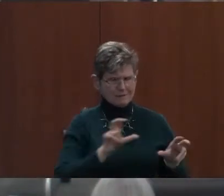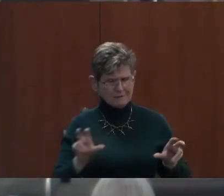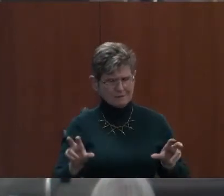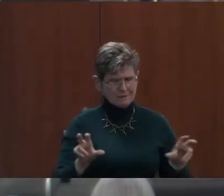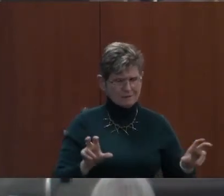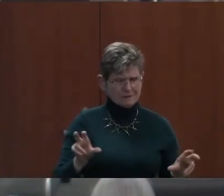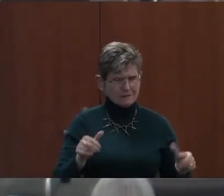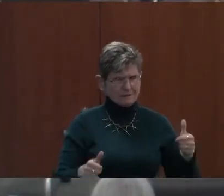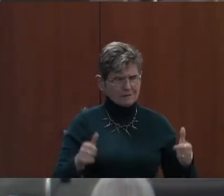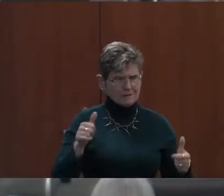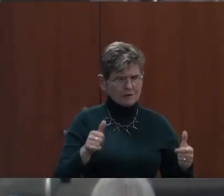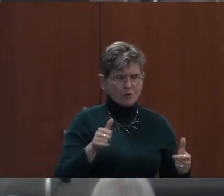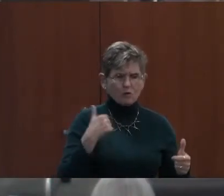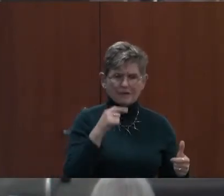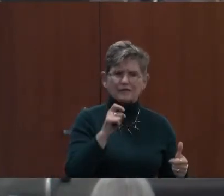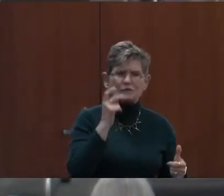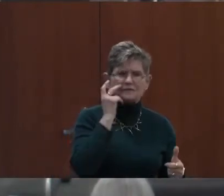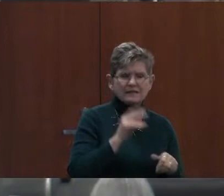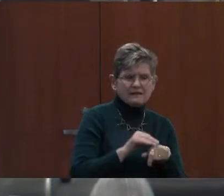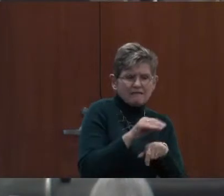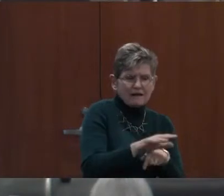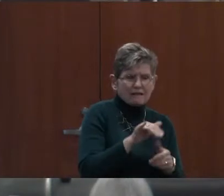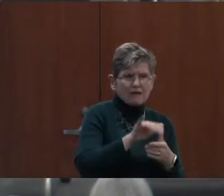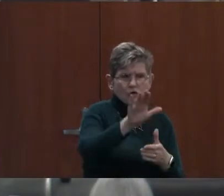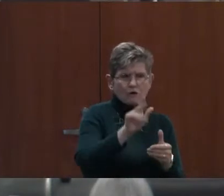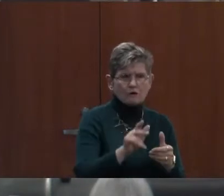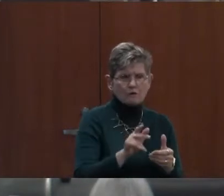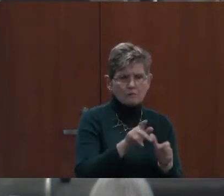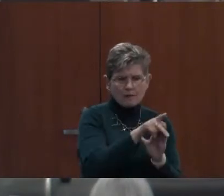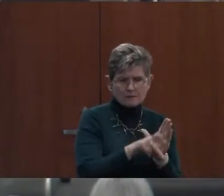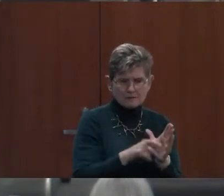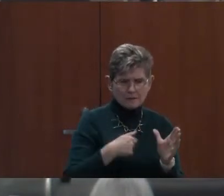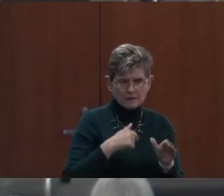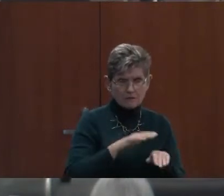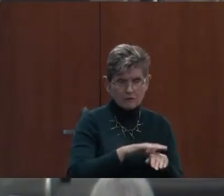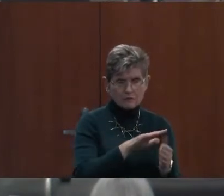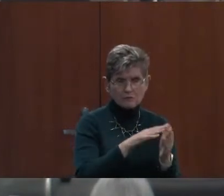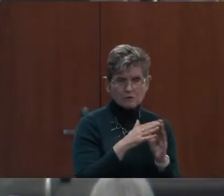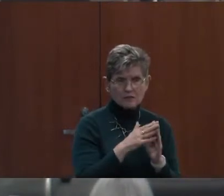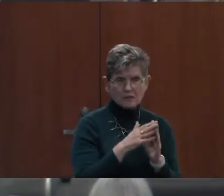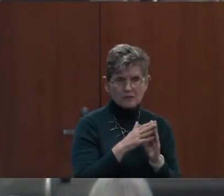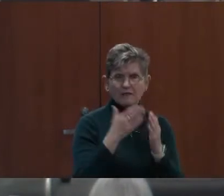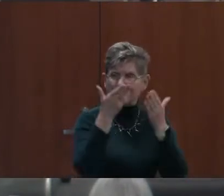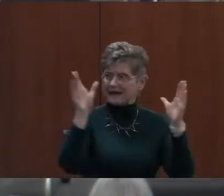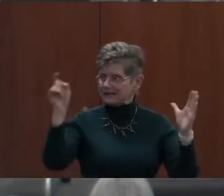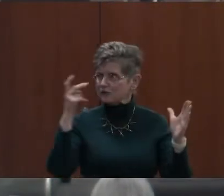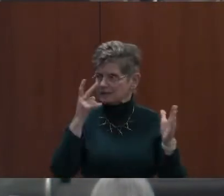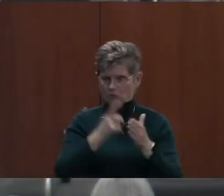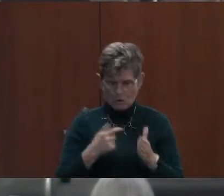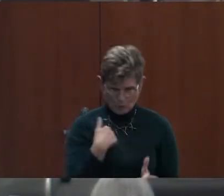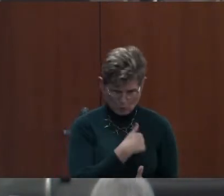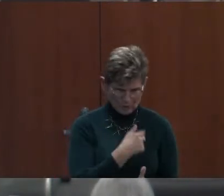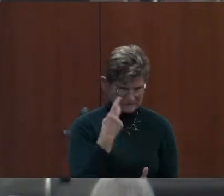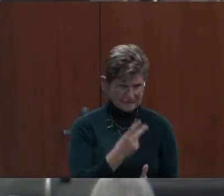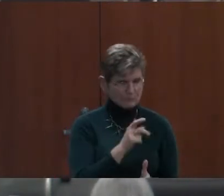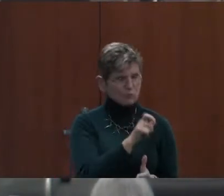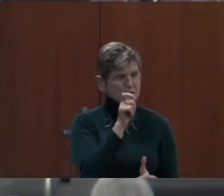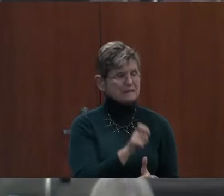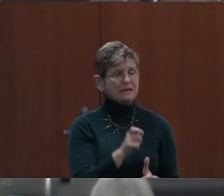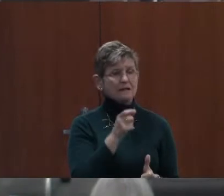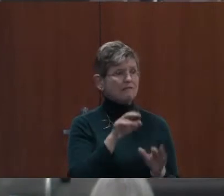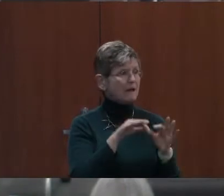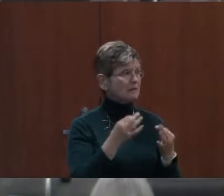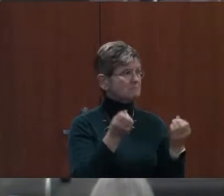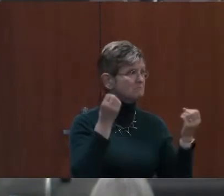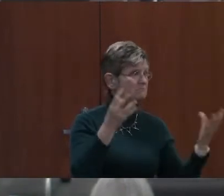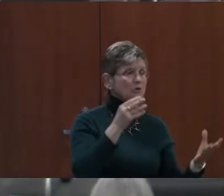to see the effects your policies are having on the community, and they are seeing what the rest of us see. In this county, 8% of families are homeschooling. That